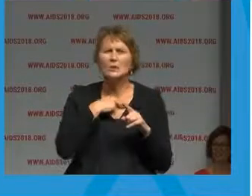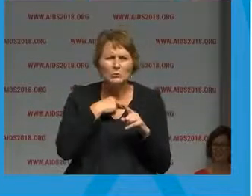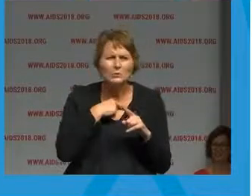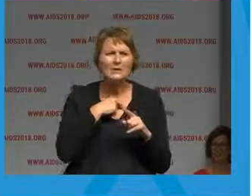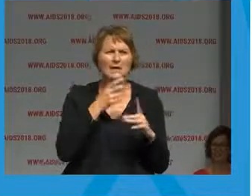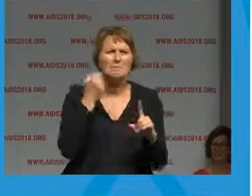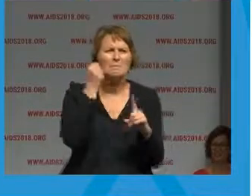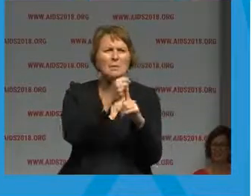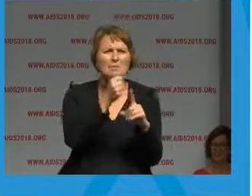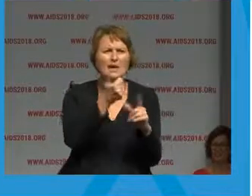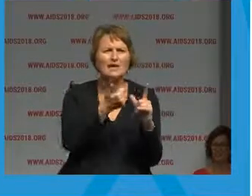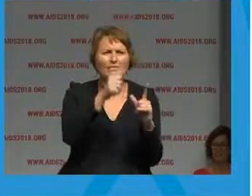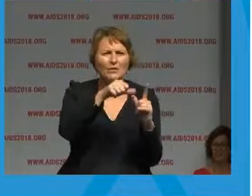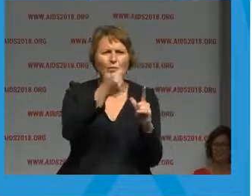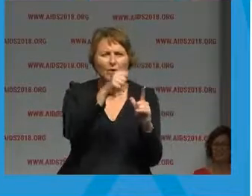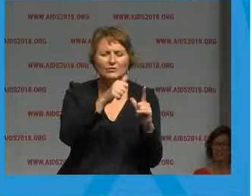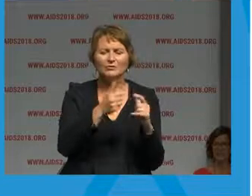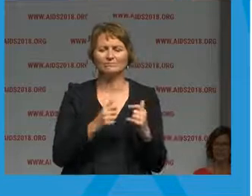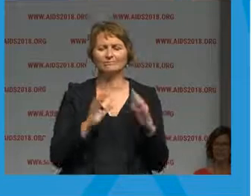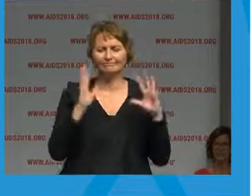evaluation.